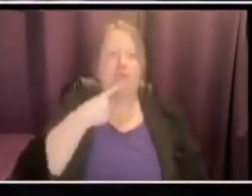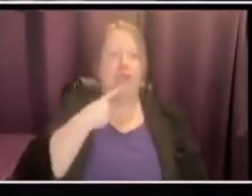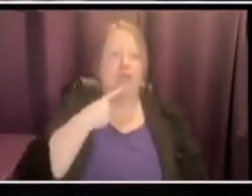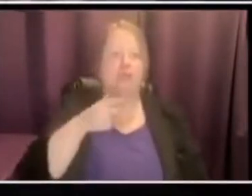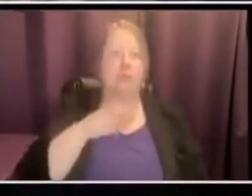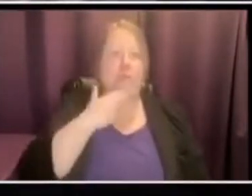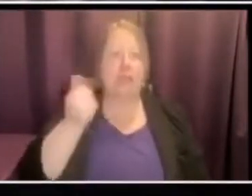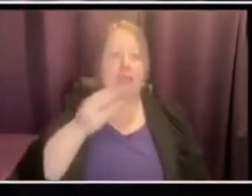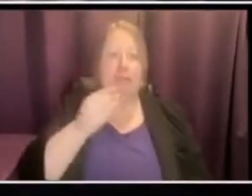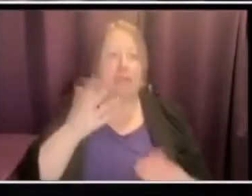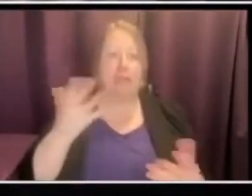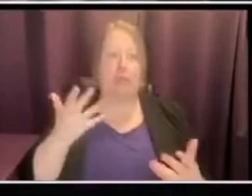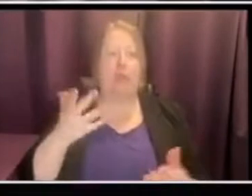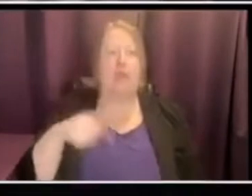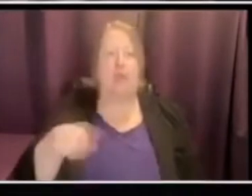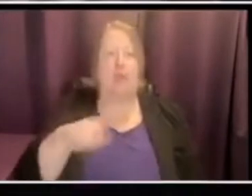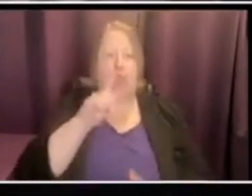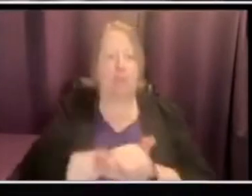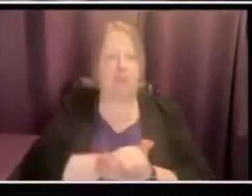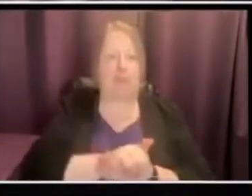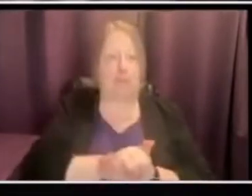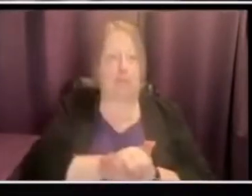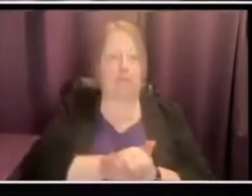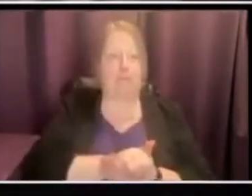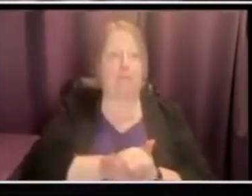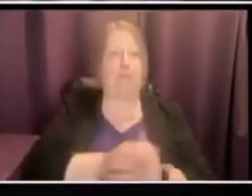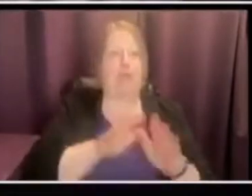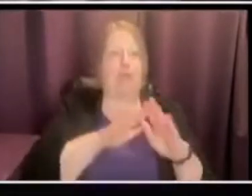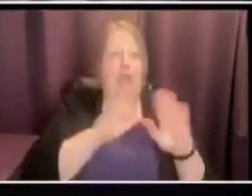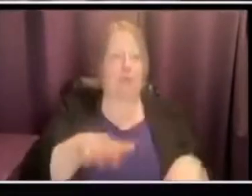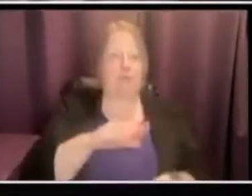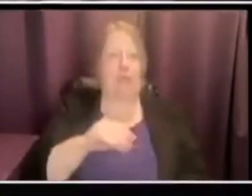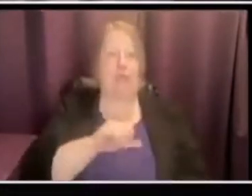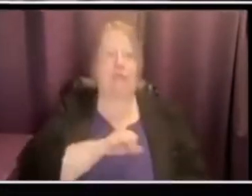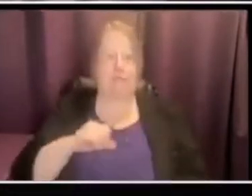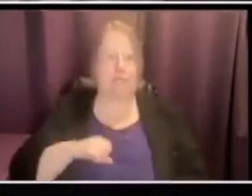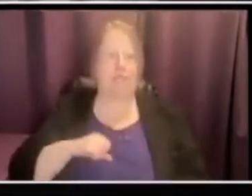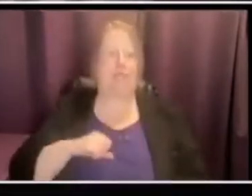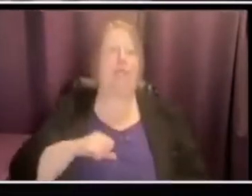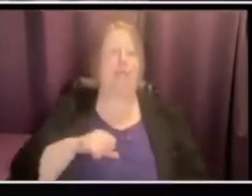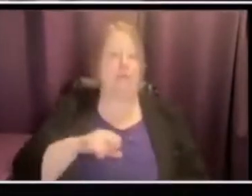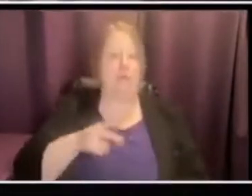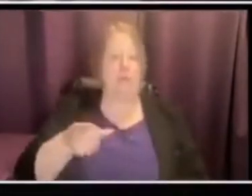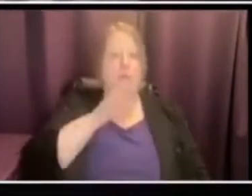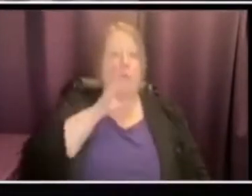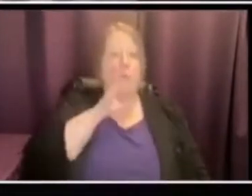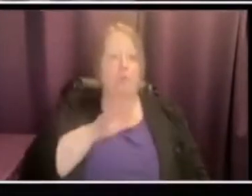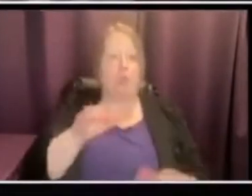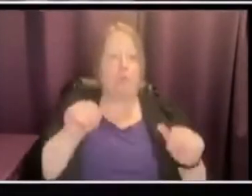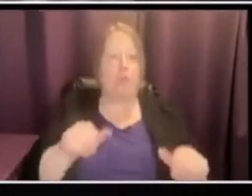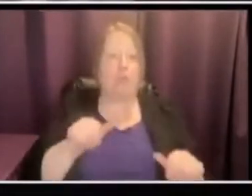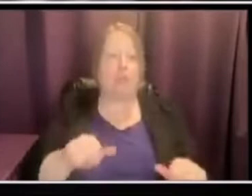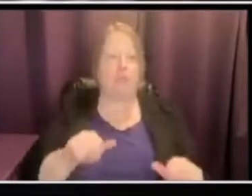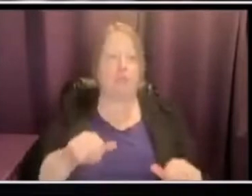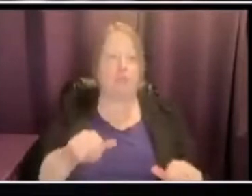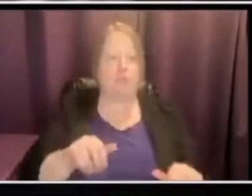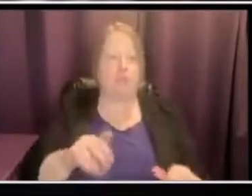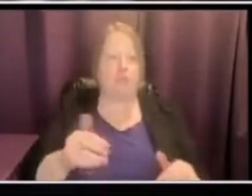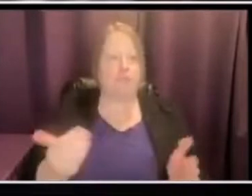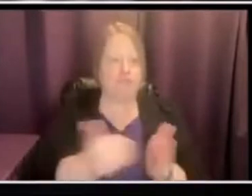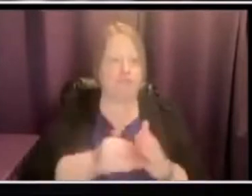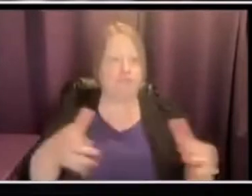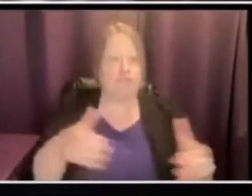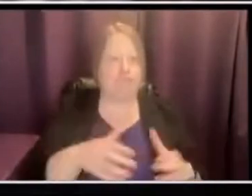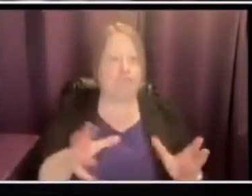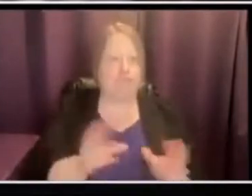they believe that the House and the Senate will be able to reconvene